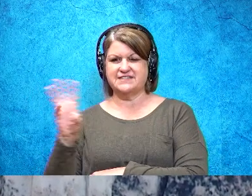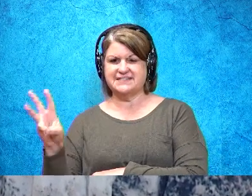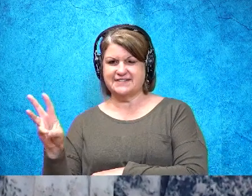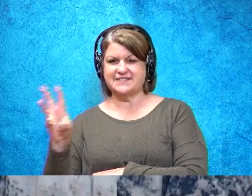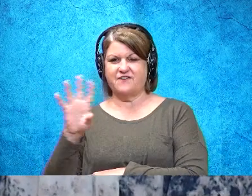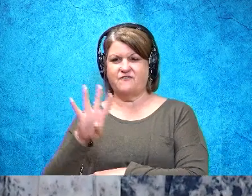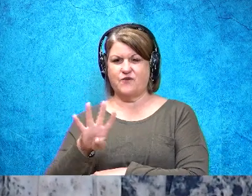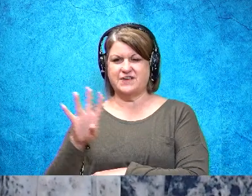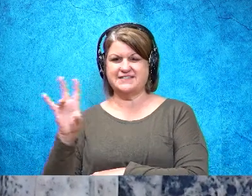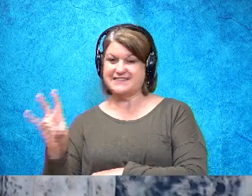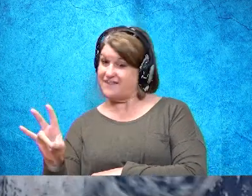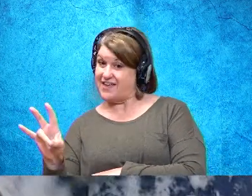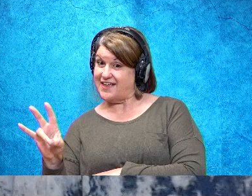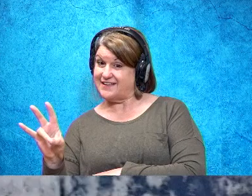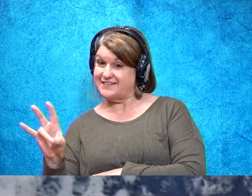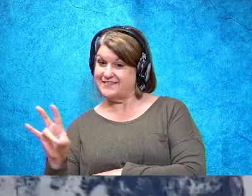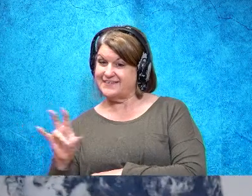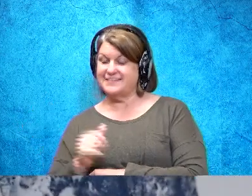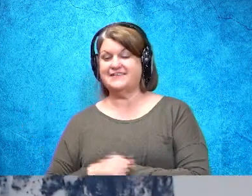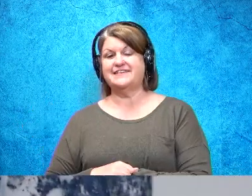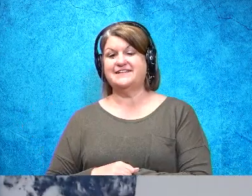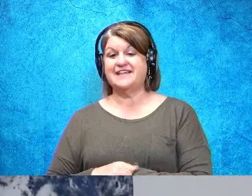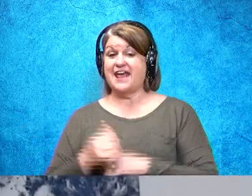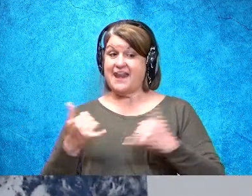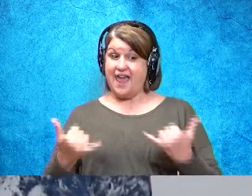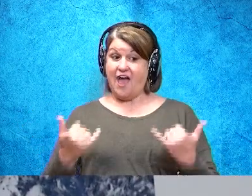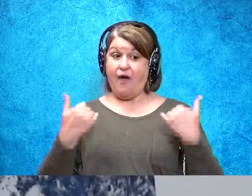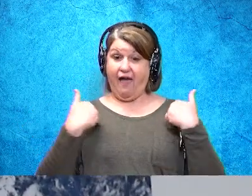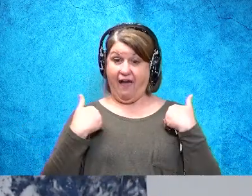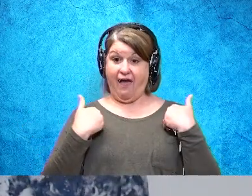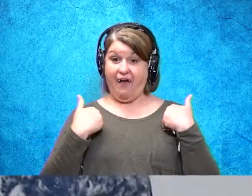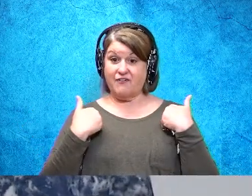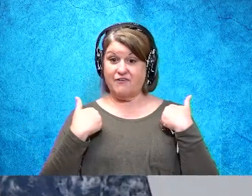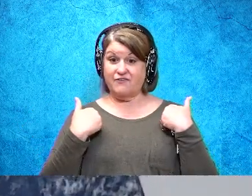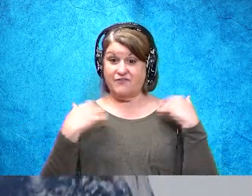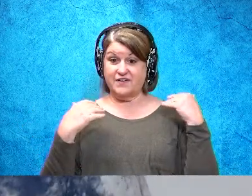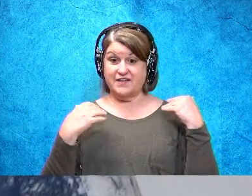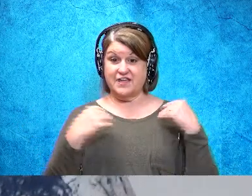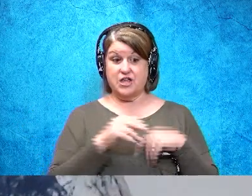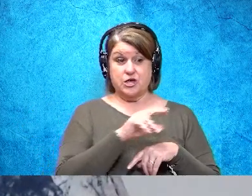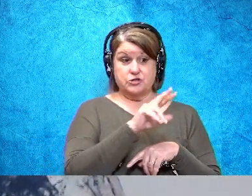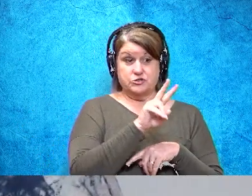46, 47. So now I have 2 tens.